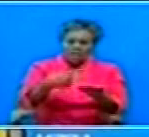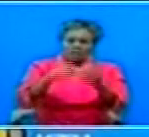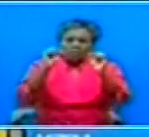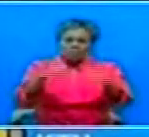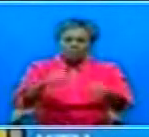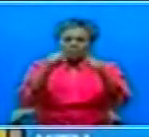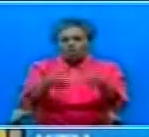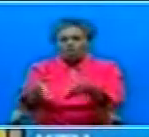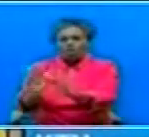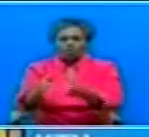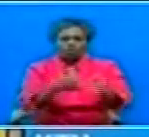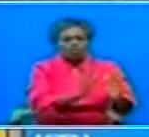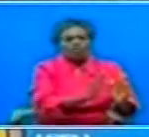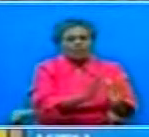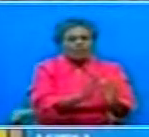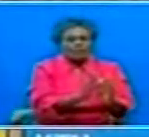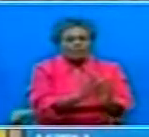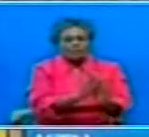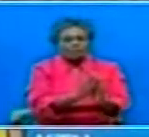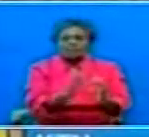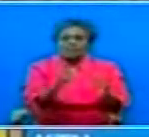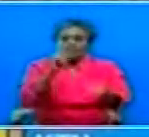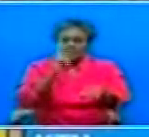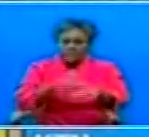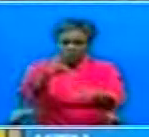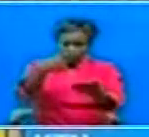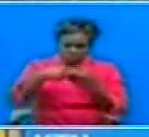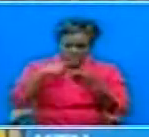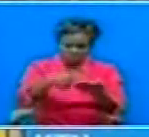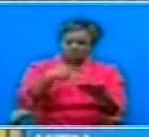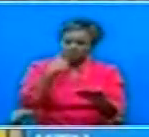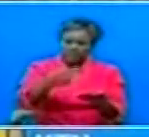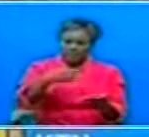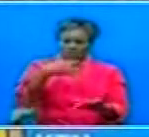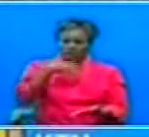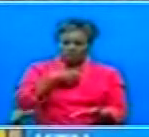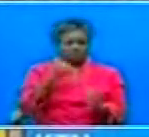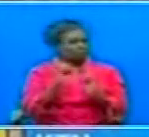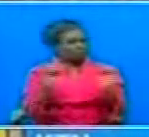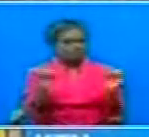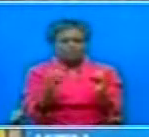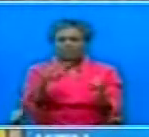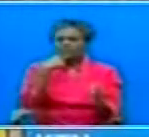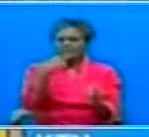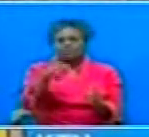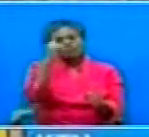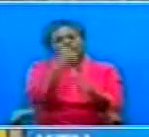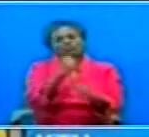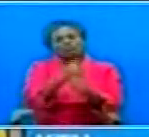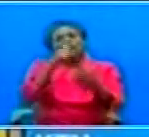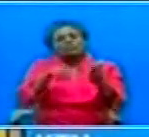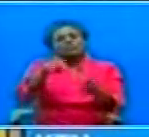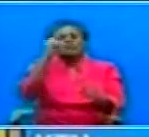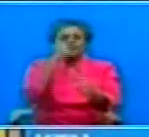put another option on the table. The way to go, when you're dialoguing, you cannot tell him to resign when you're in a round table. You just tell him to do what he's supposed to